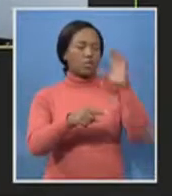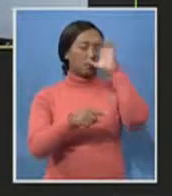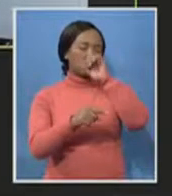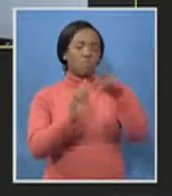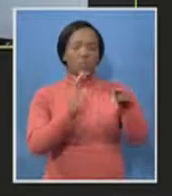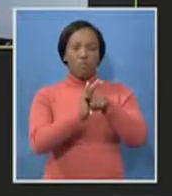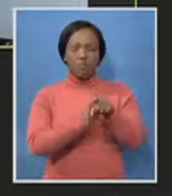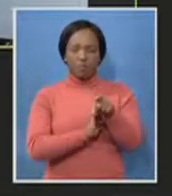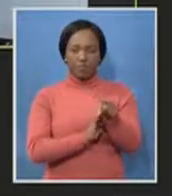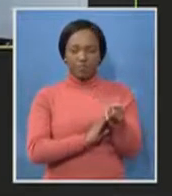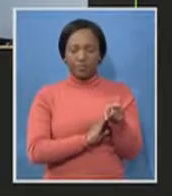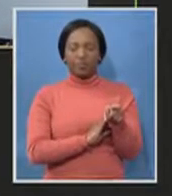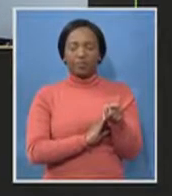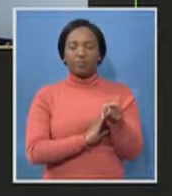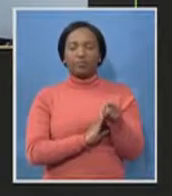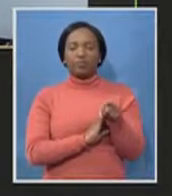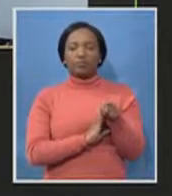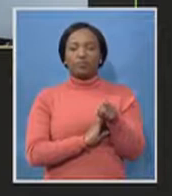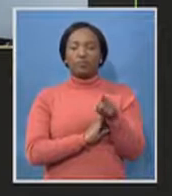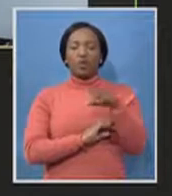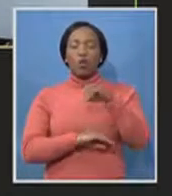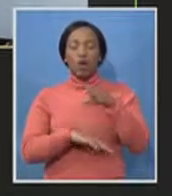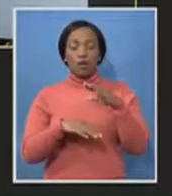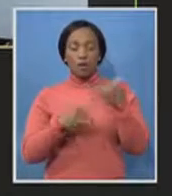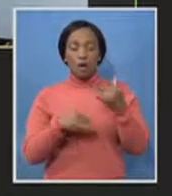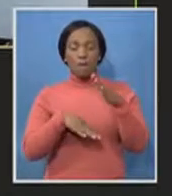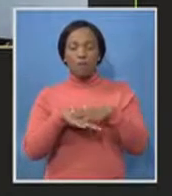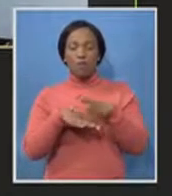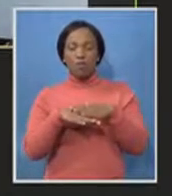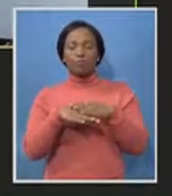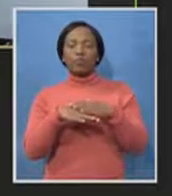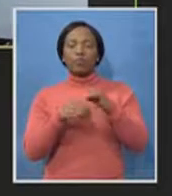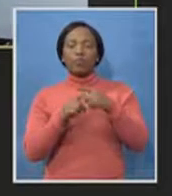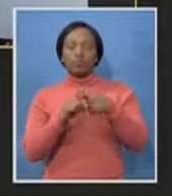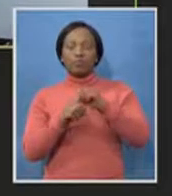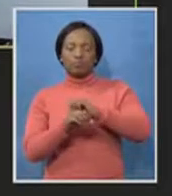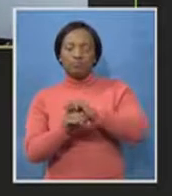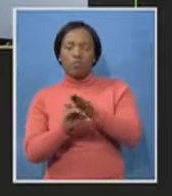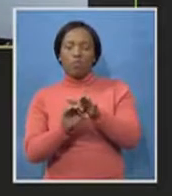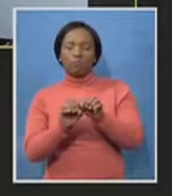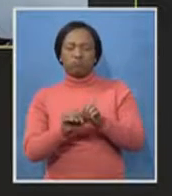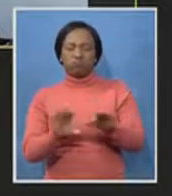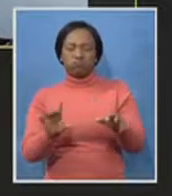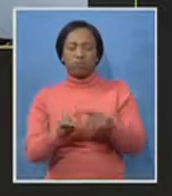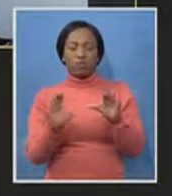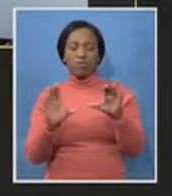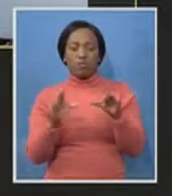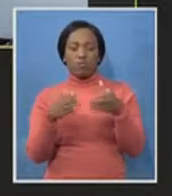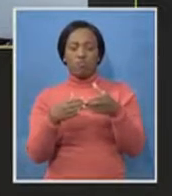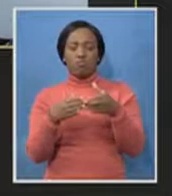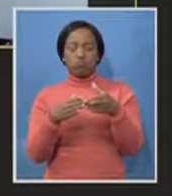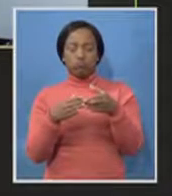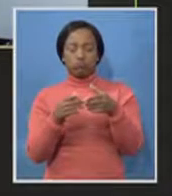more infections are happening, or you're testing groups of people that have higher rates of positivity, pooling actually becomes, in